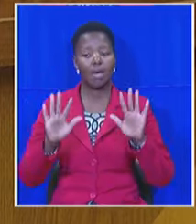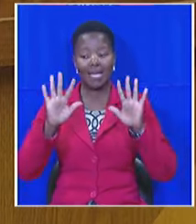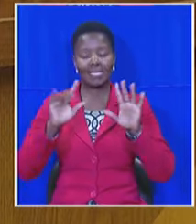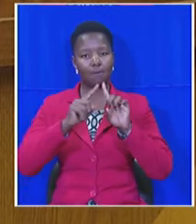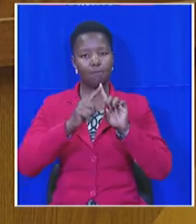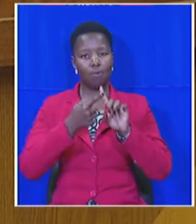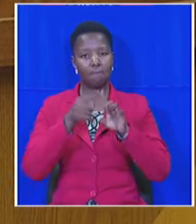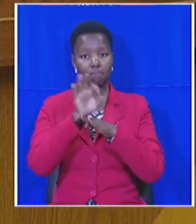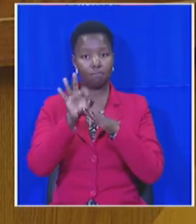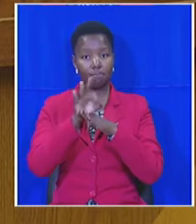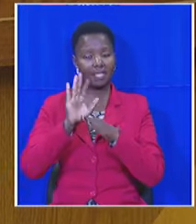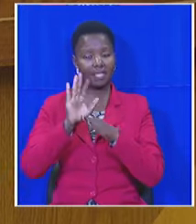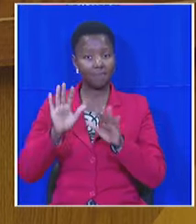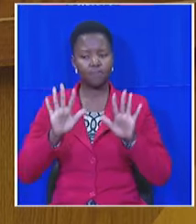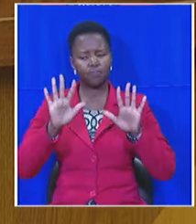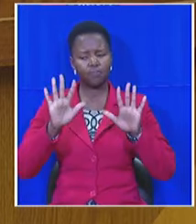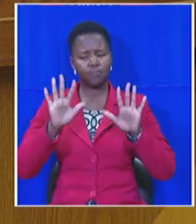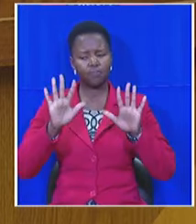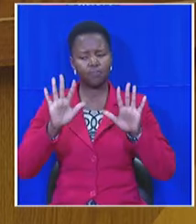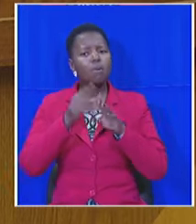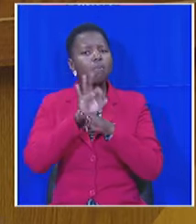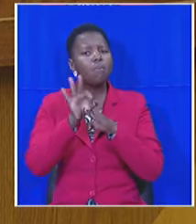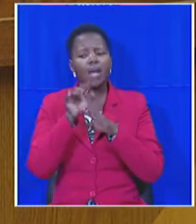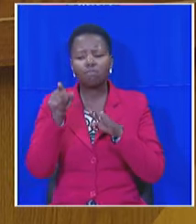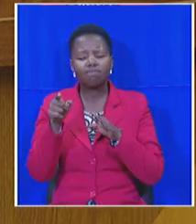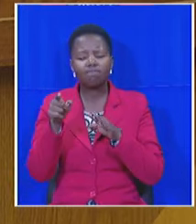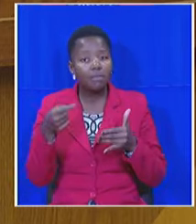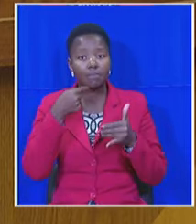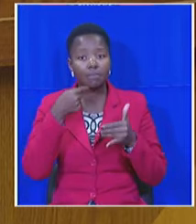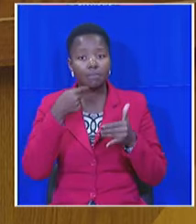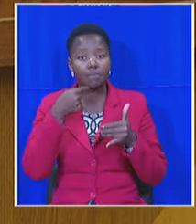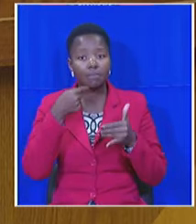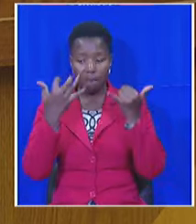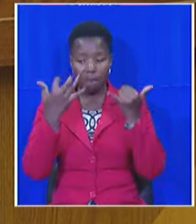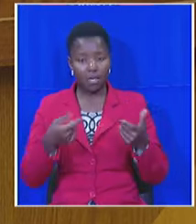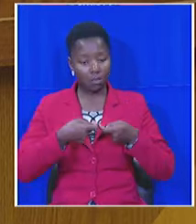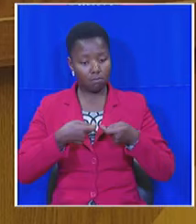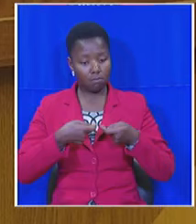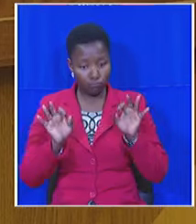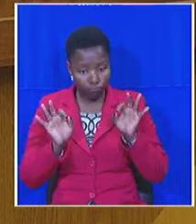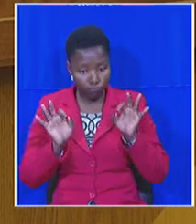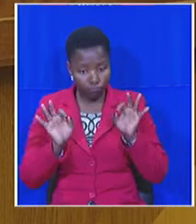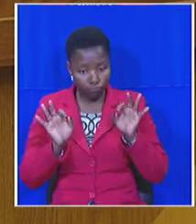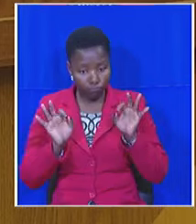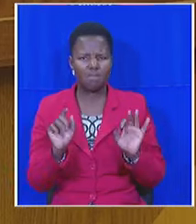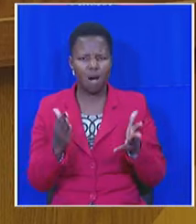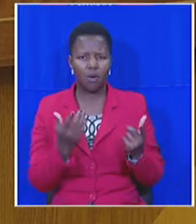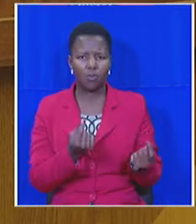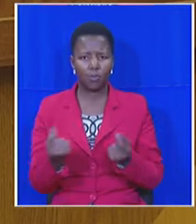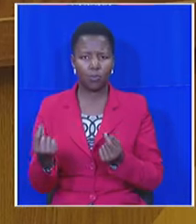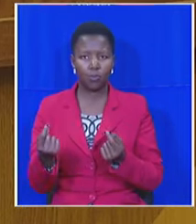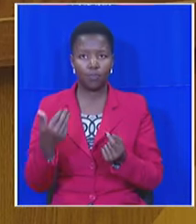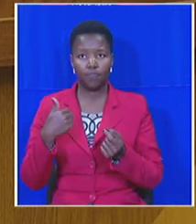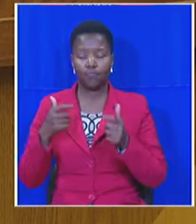10-point plan is how the money is going to be spent as it was spent correctly. The committee has accepted